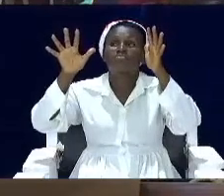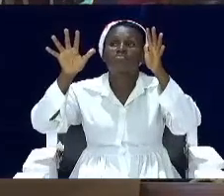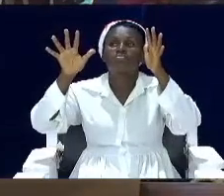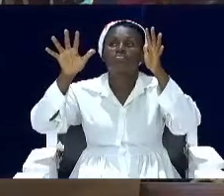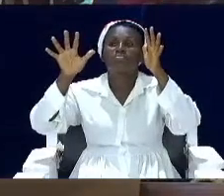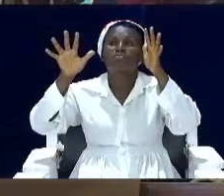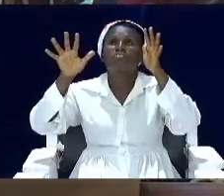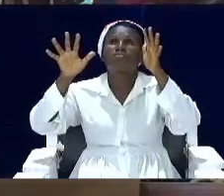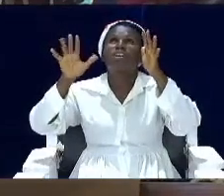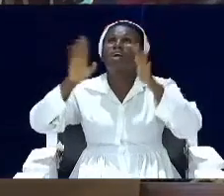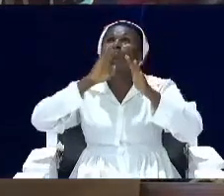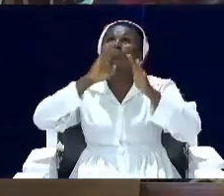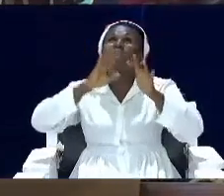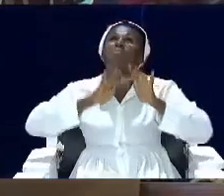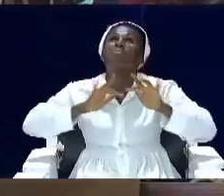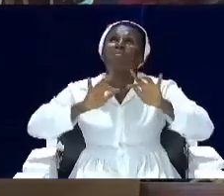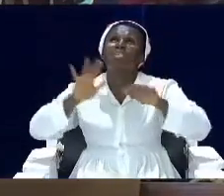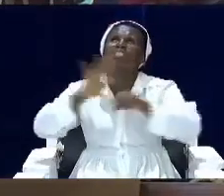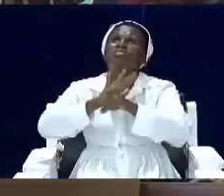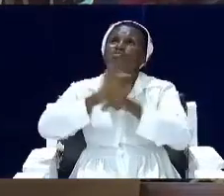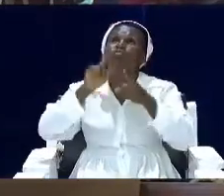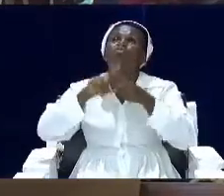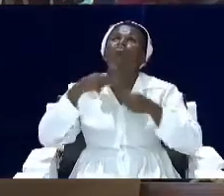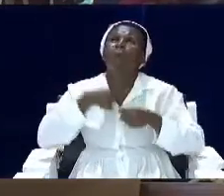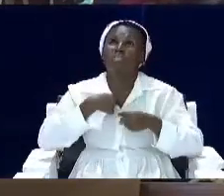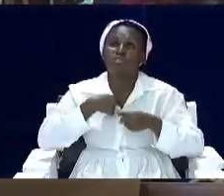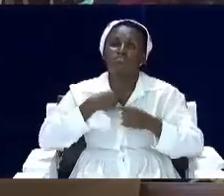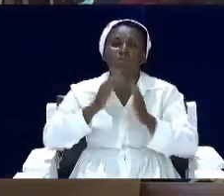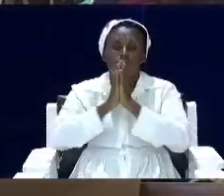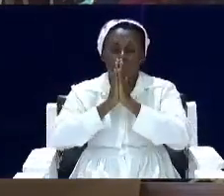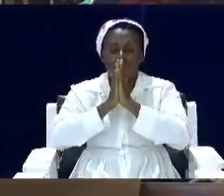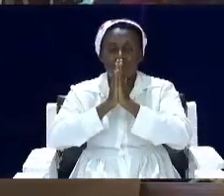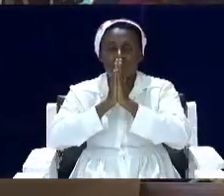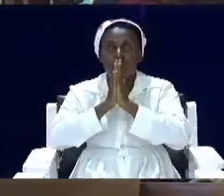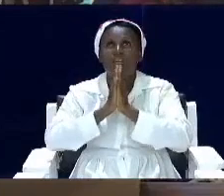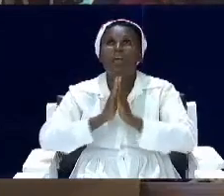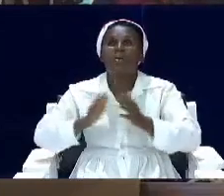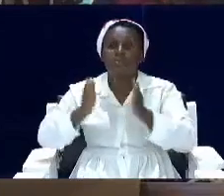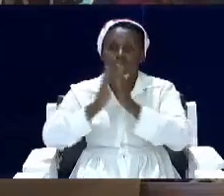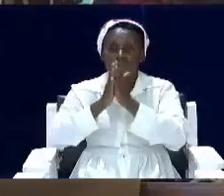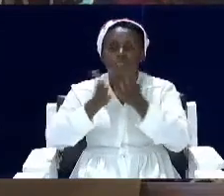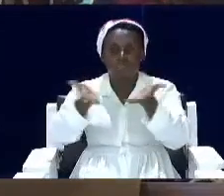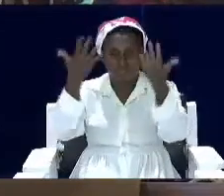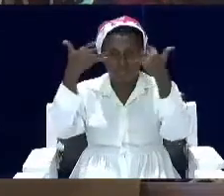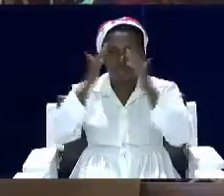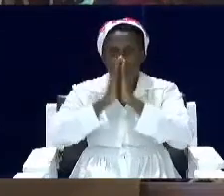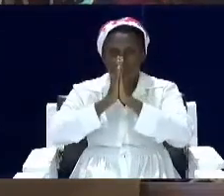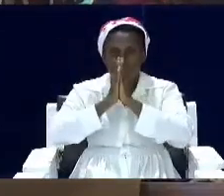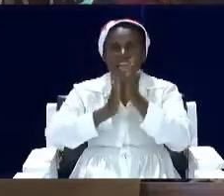be merciful to me. Go ahead and ask him again. Ask him for his mercy.